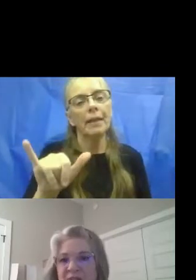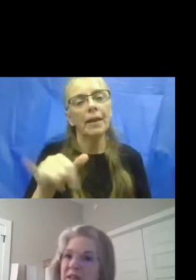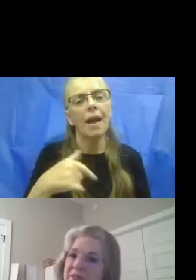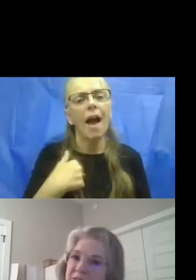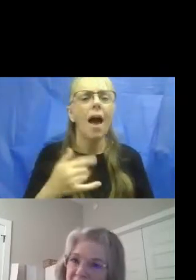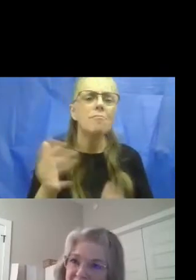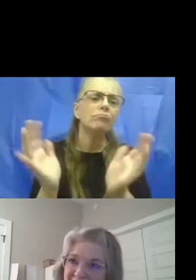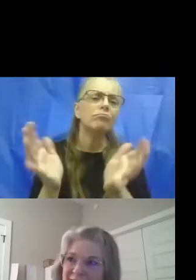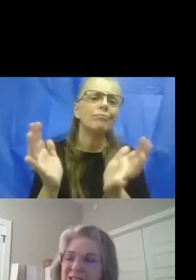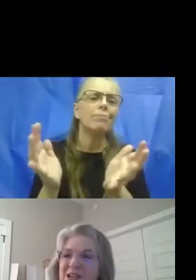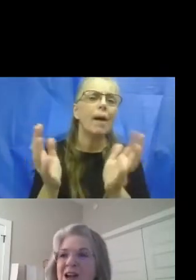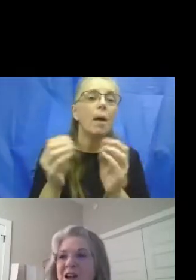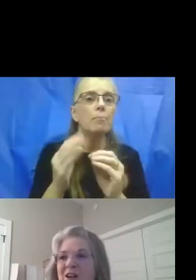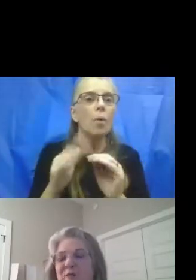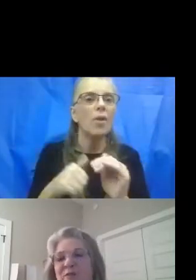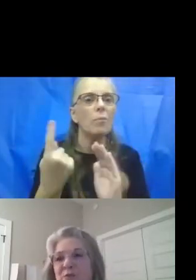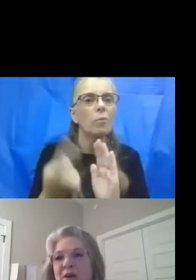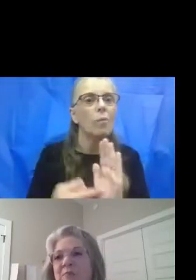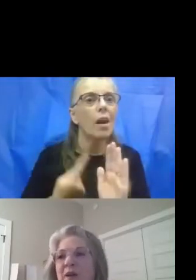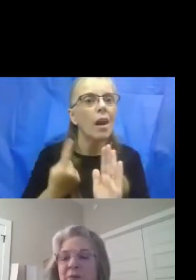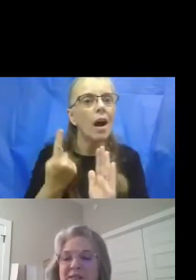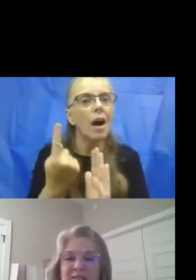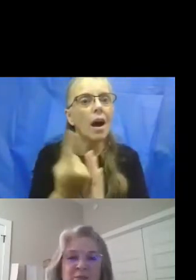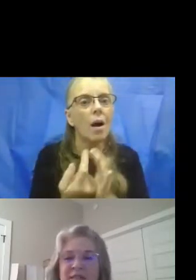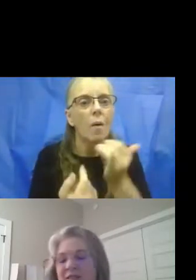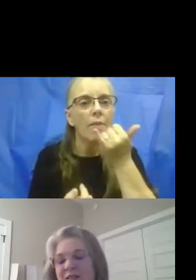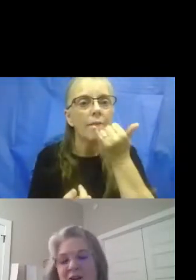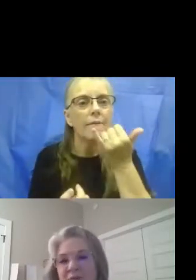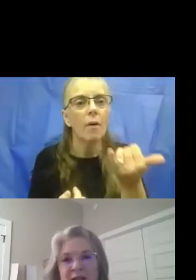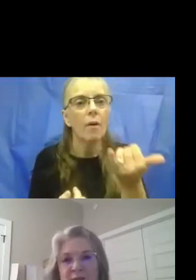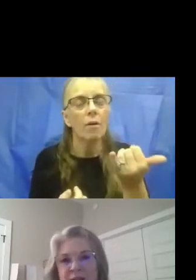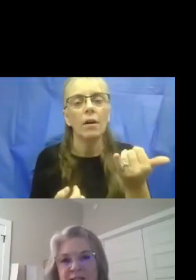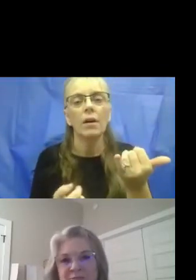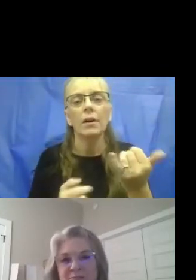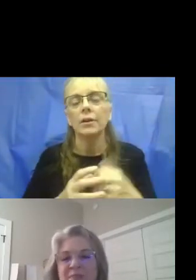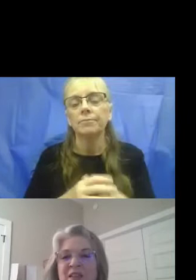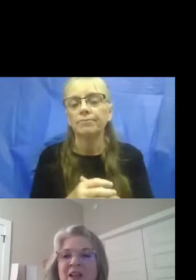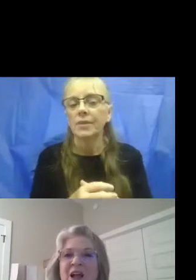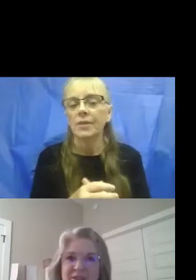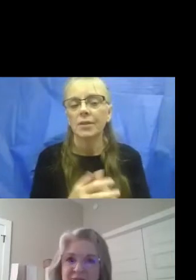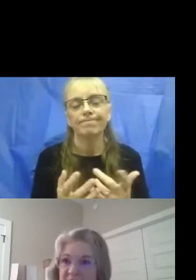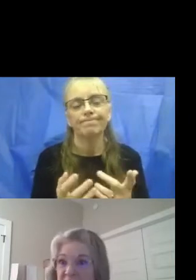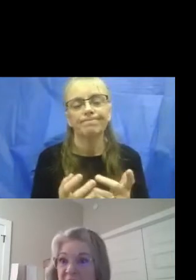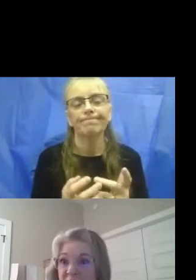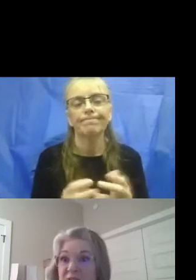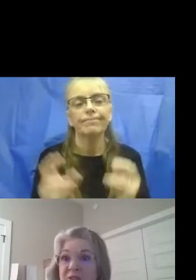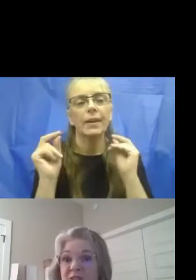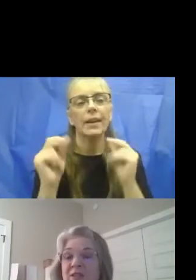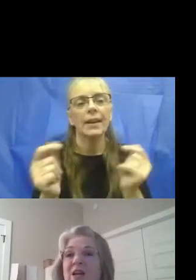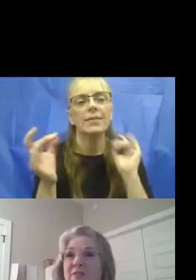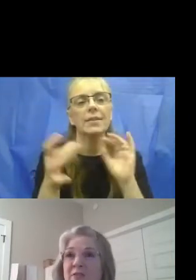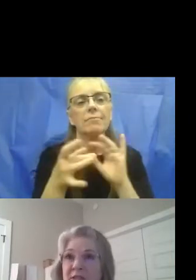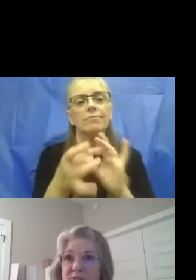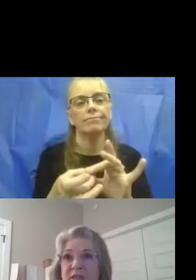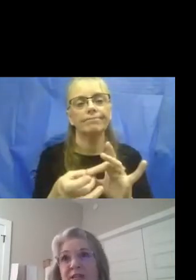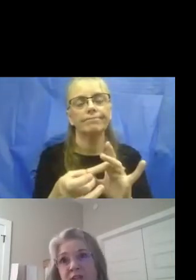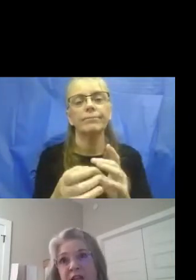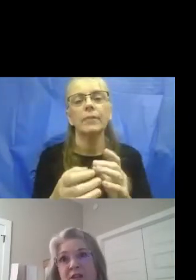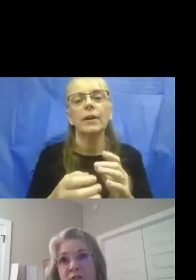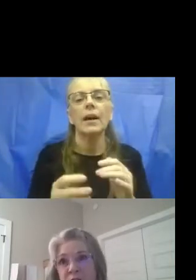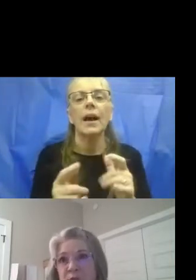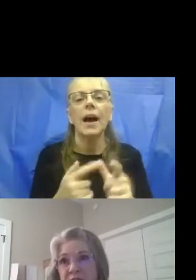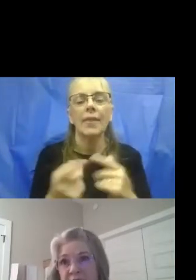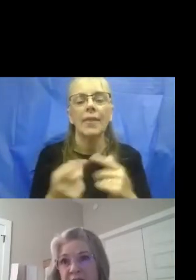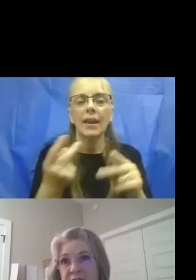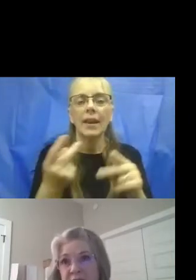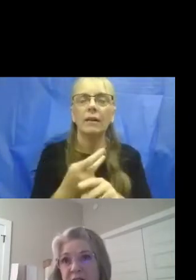which I had never done before, but we did. We hit it off right away. I figured out a few days later how